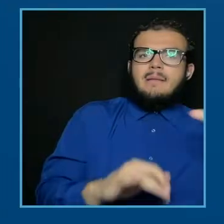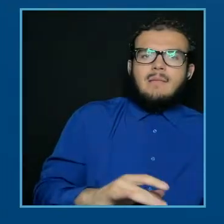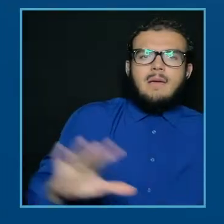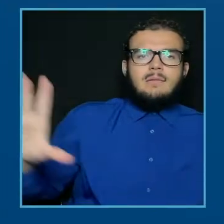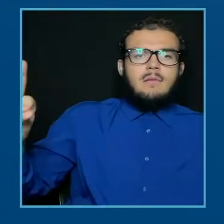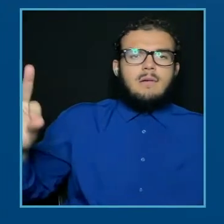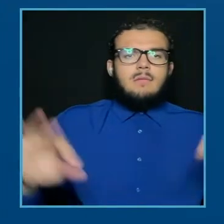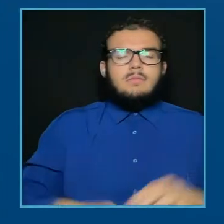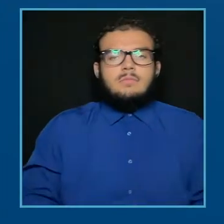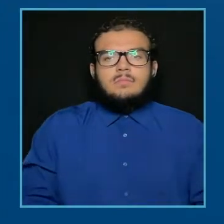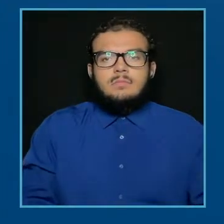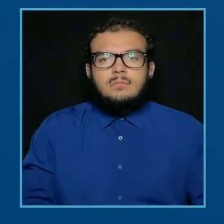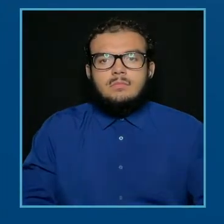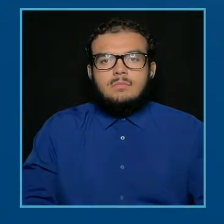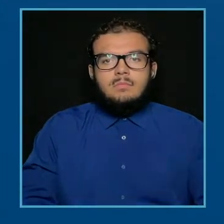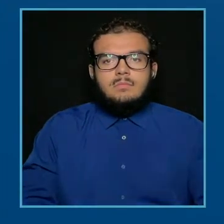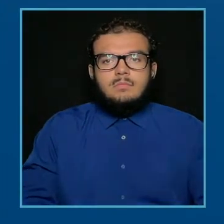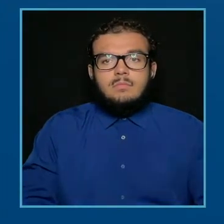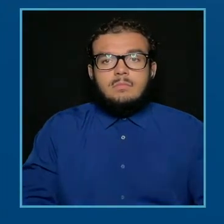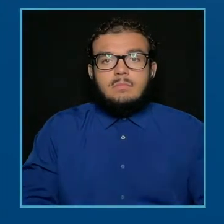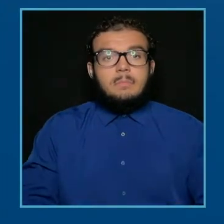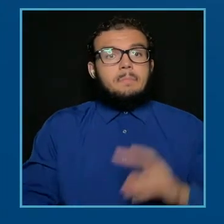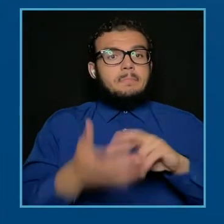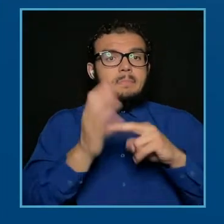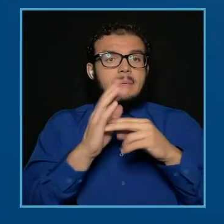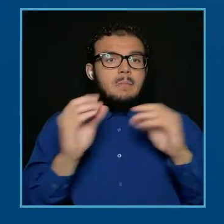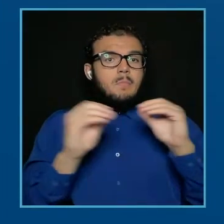So that means we're up for further debate.